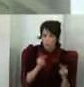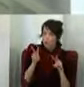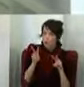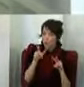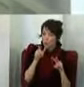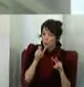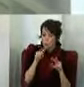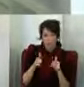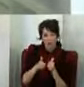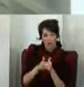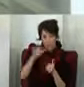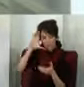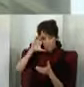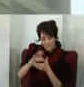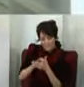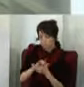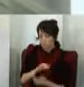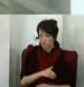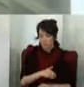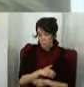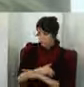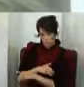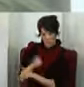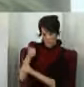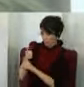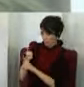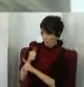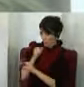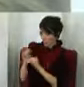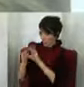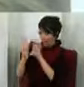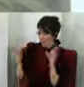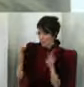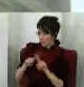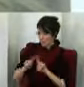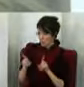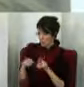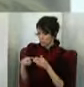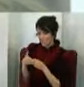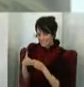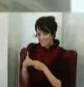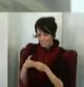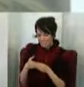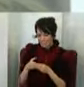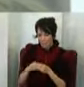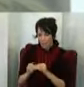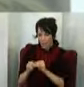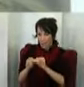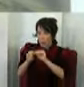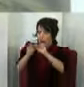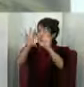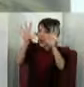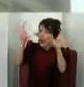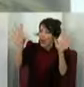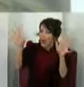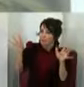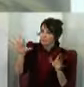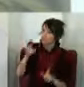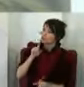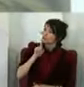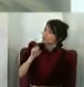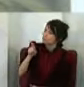believe in. John was not the light. He was there to show the way to the light. The life light was the real